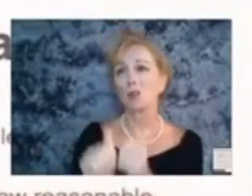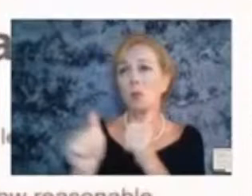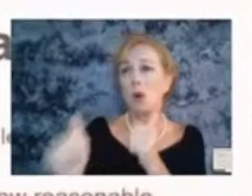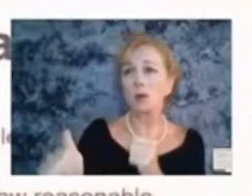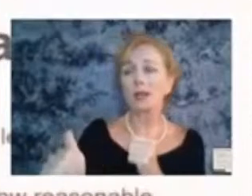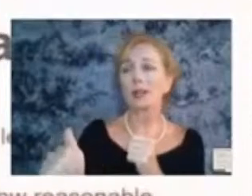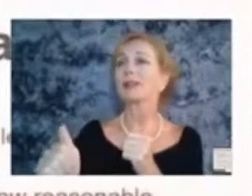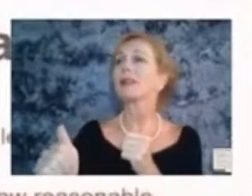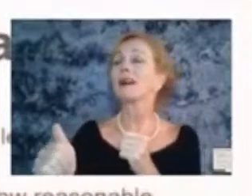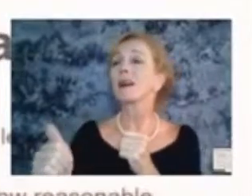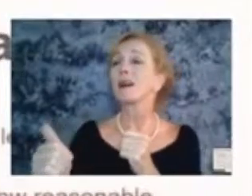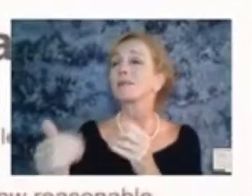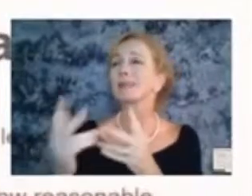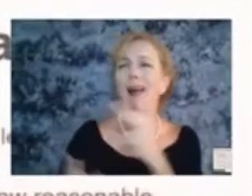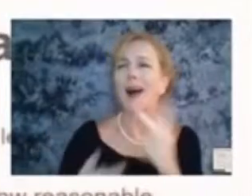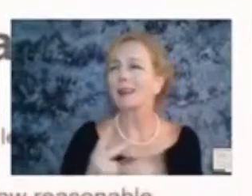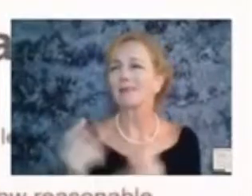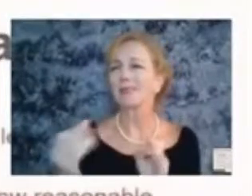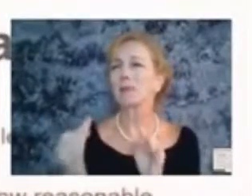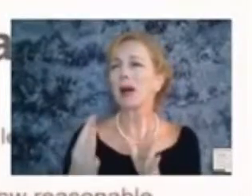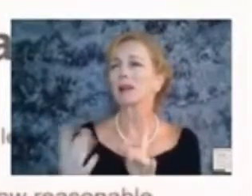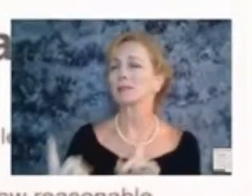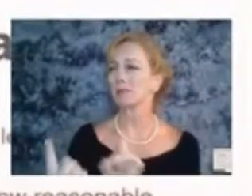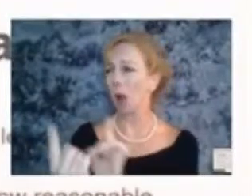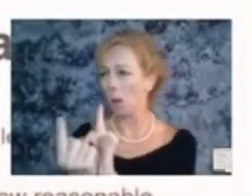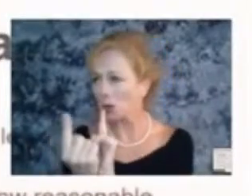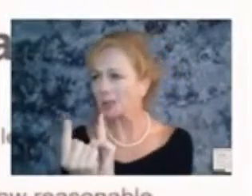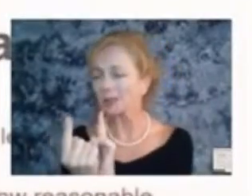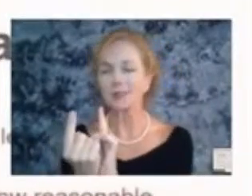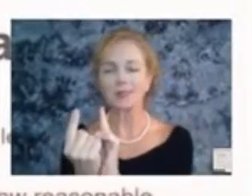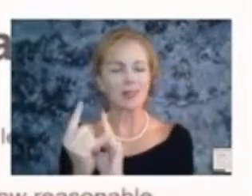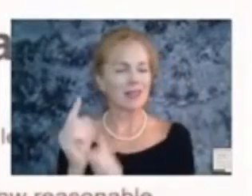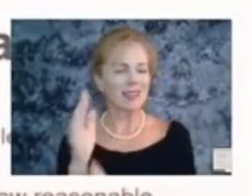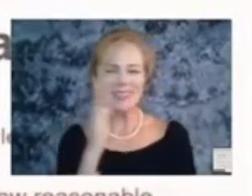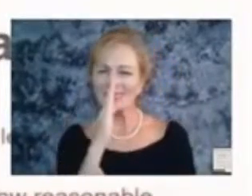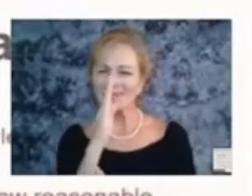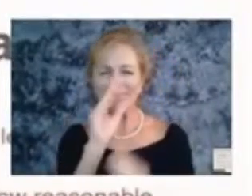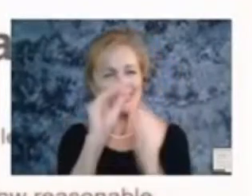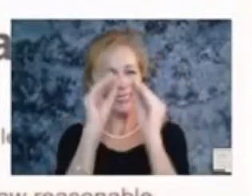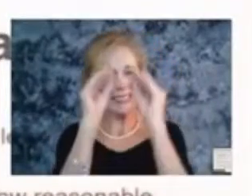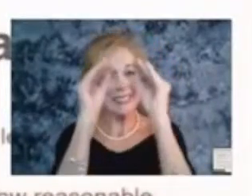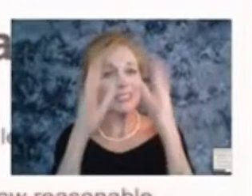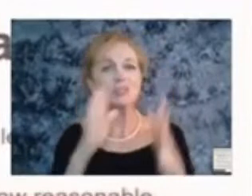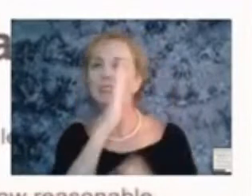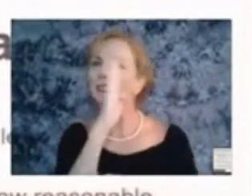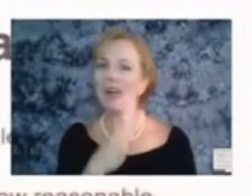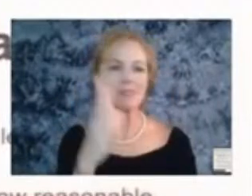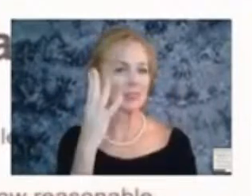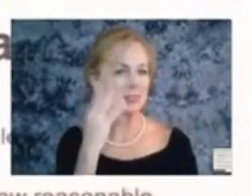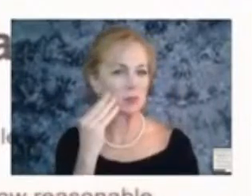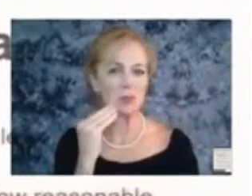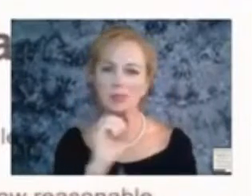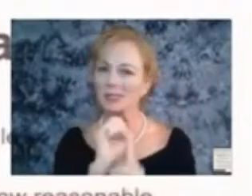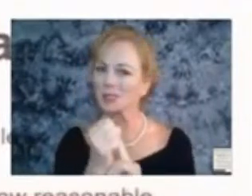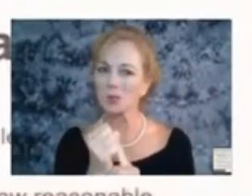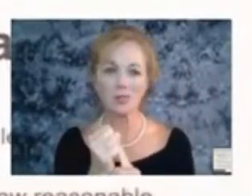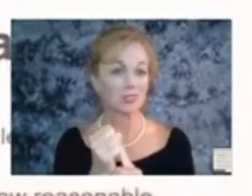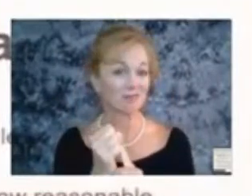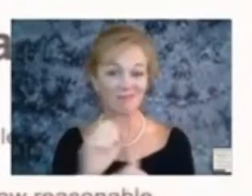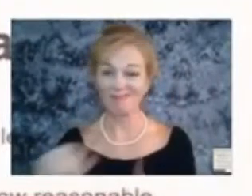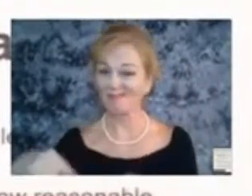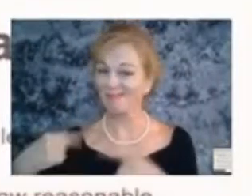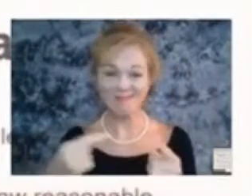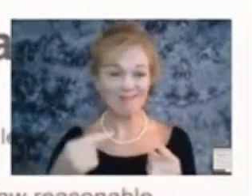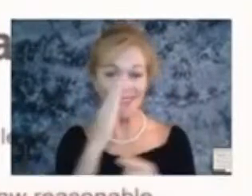in person. And our teachers have never been put in this position before. And so I just want to recenter us on the compassion and grace and the opportunity to continue